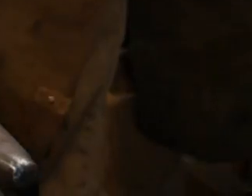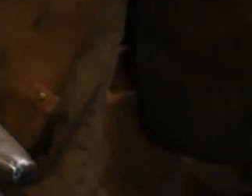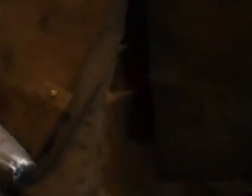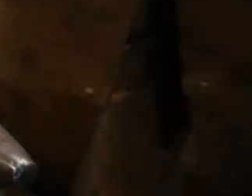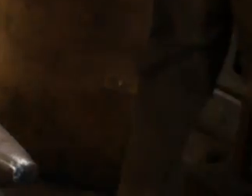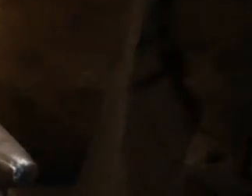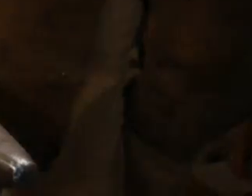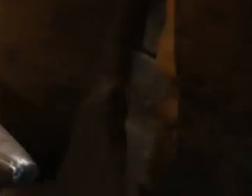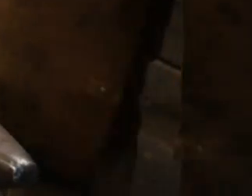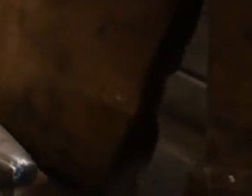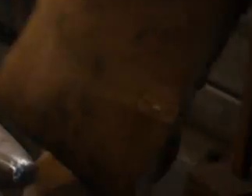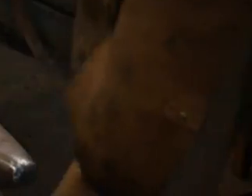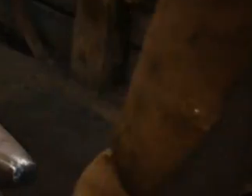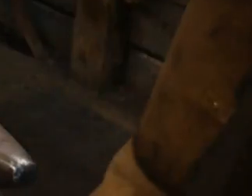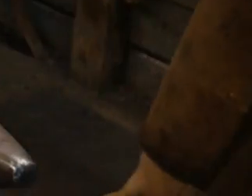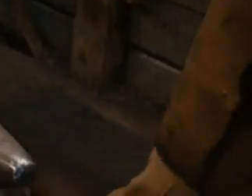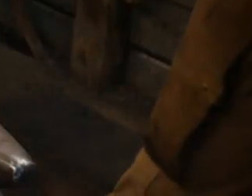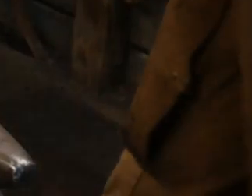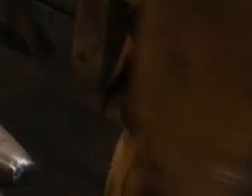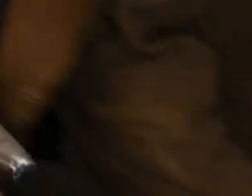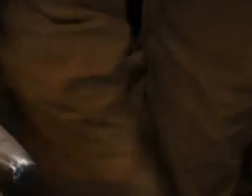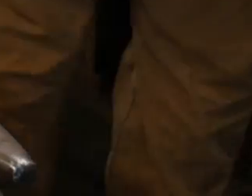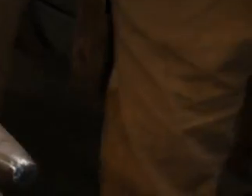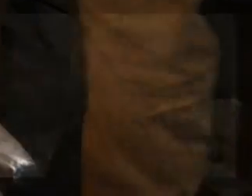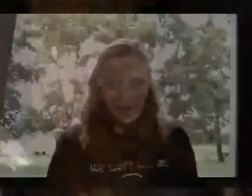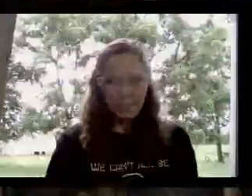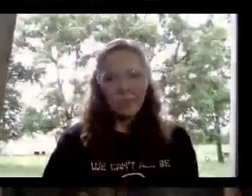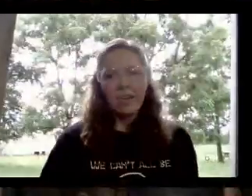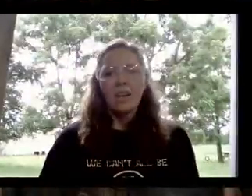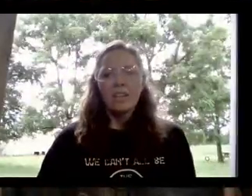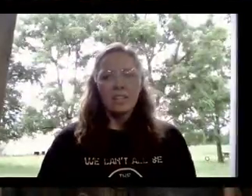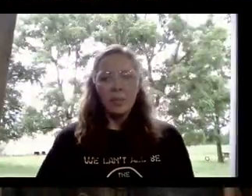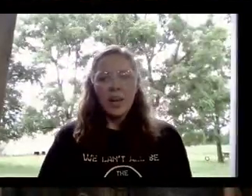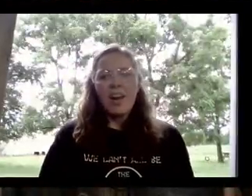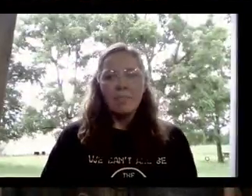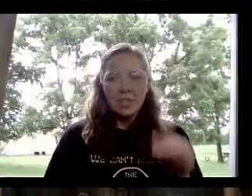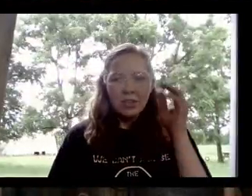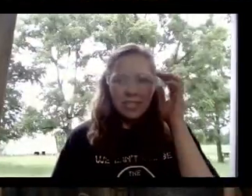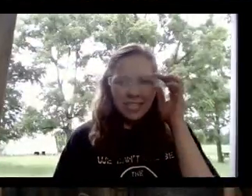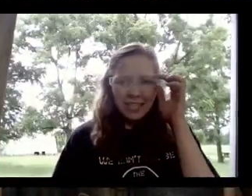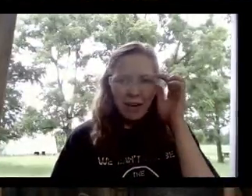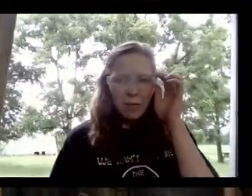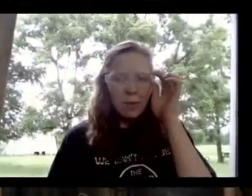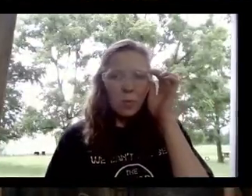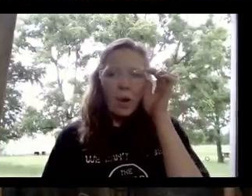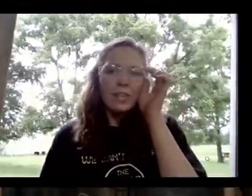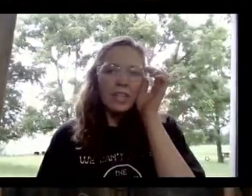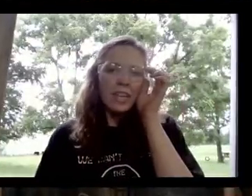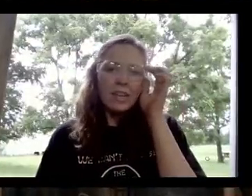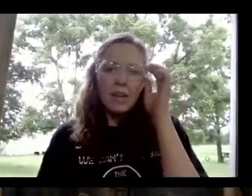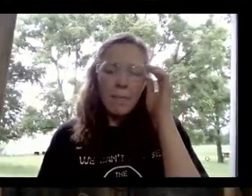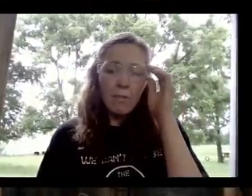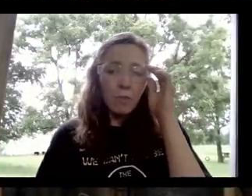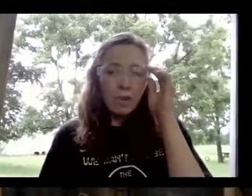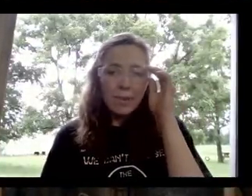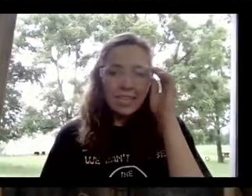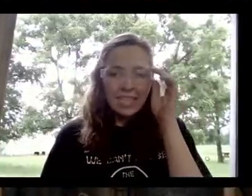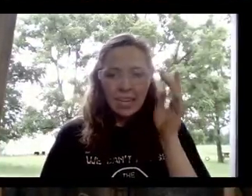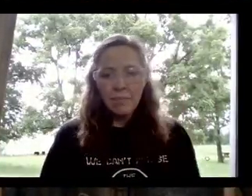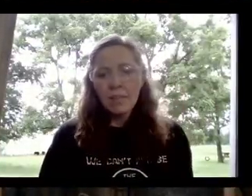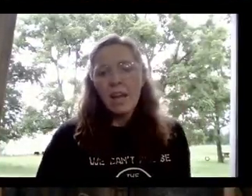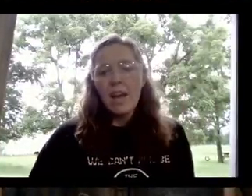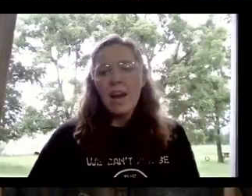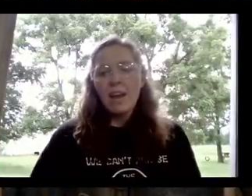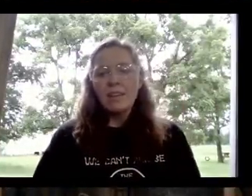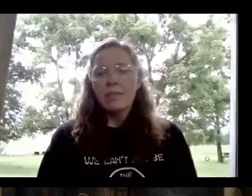Mm-hmm. Very nice. Go again. All right. So we are up to 67 people watching, about 40 minutes